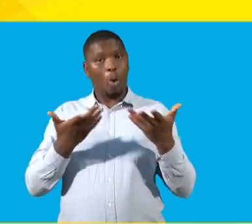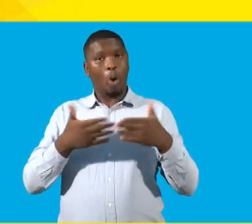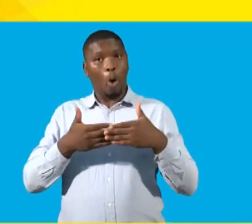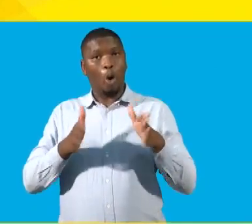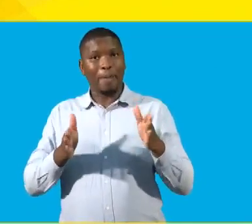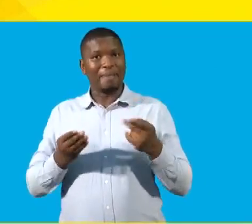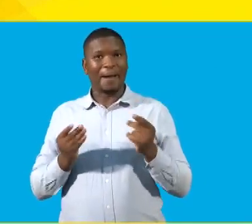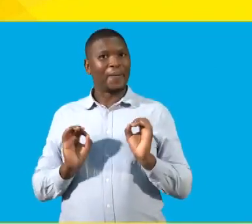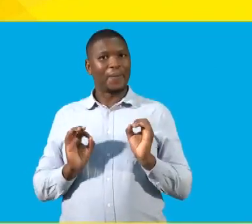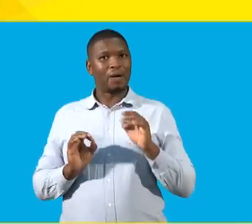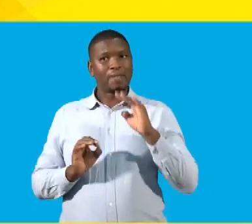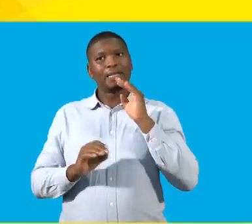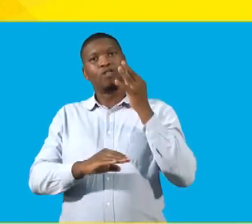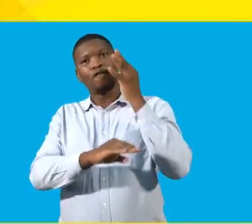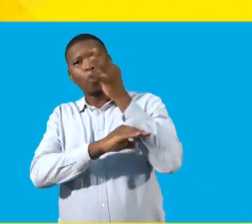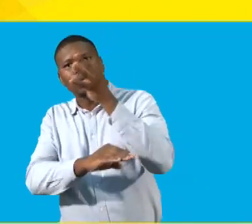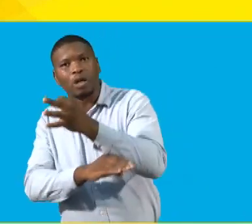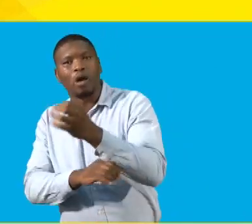that money. But now in